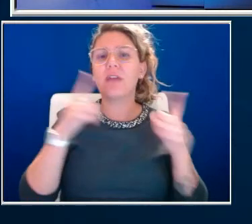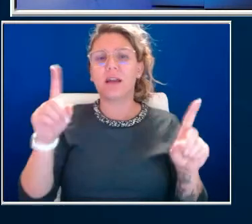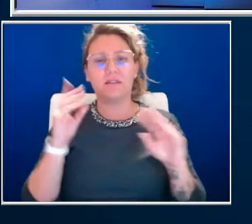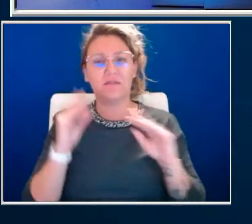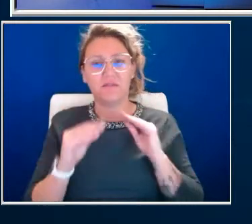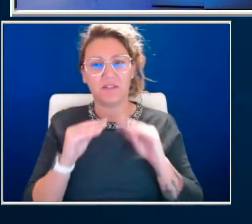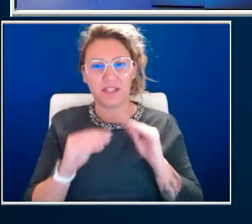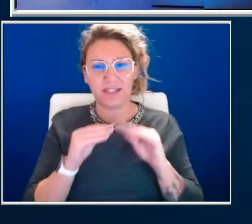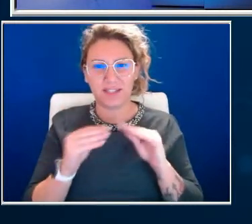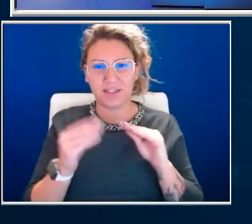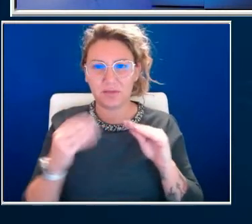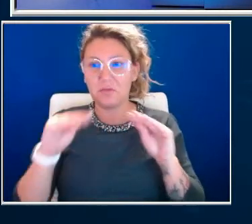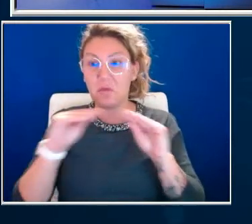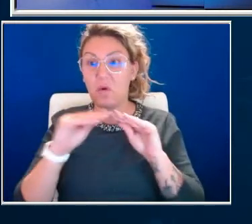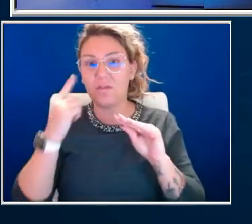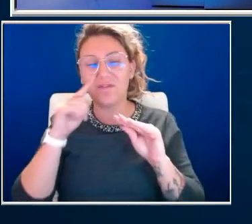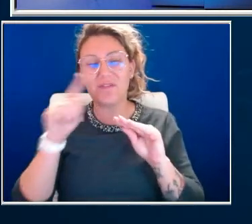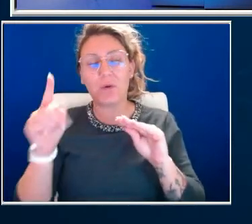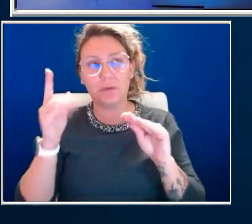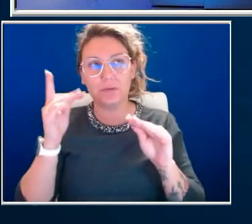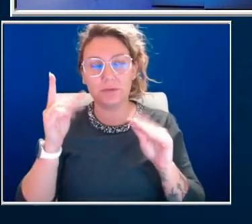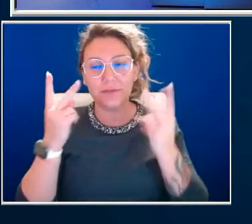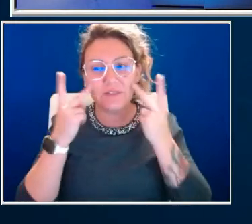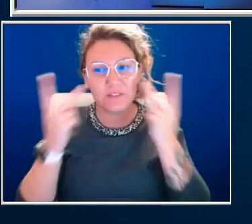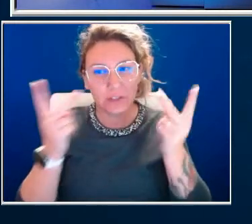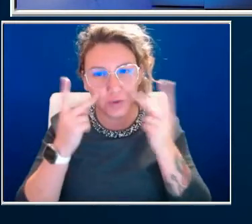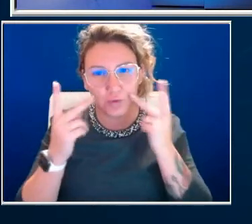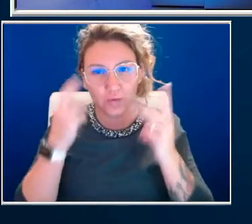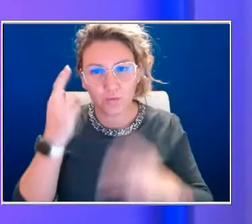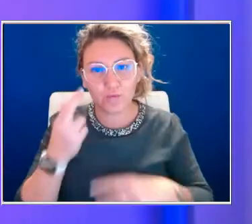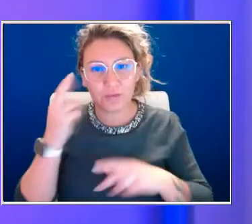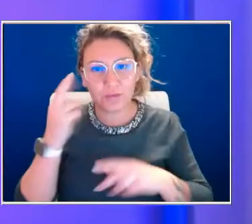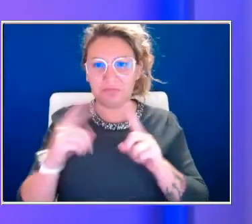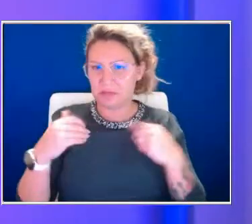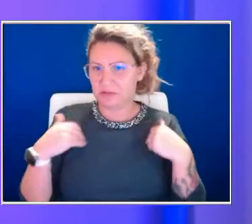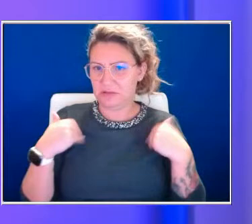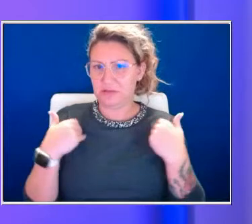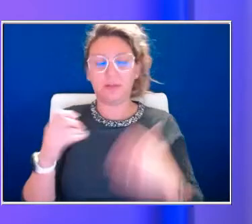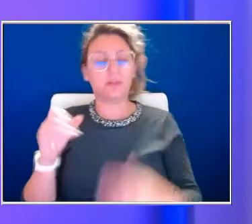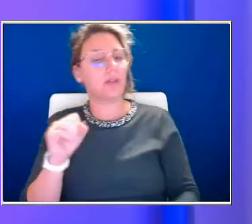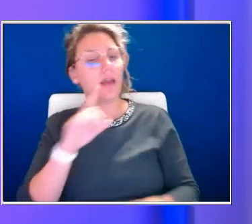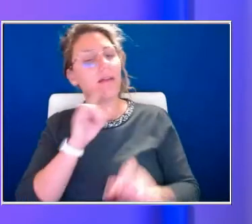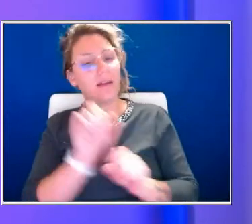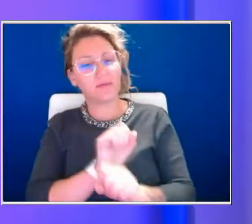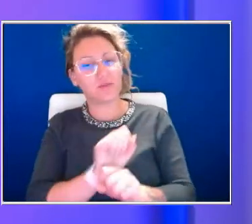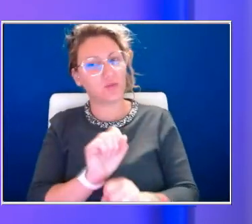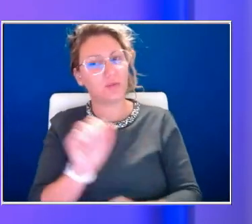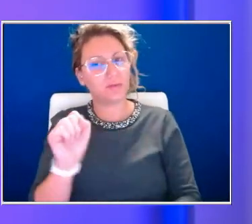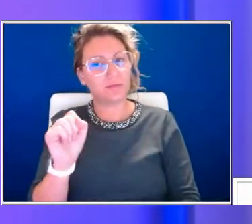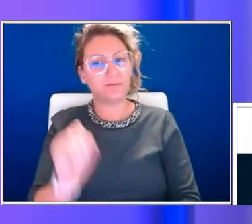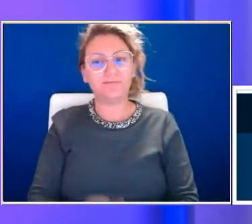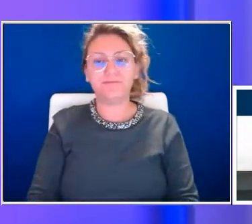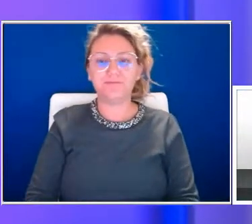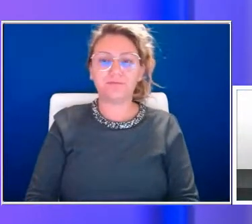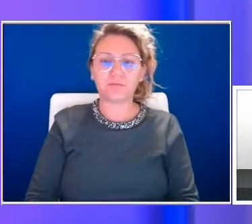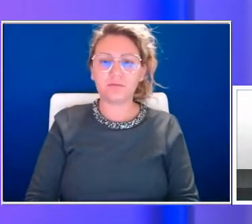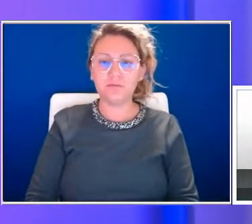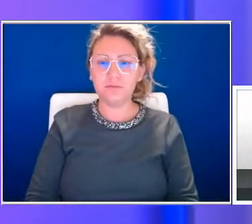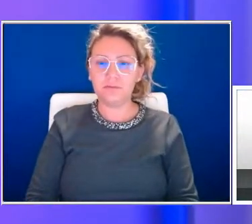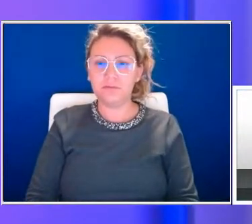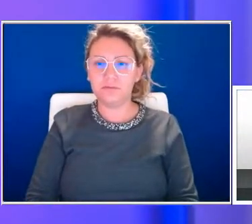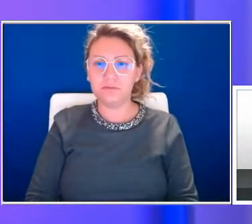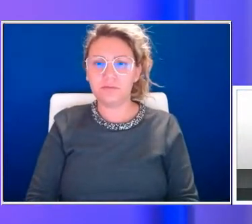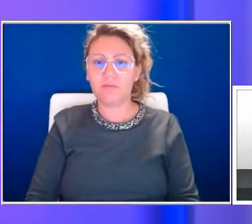more for the visual purpose, but that seemed kind of young. Absolutely. Absolutely. Well, they definitely have an